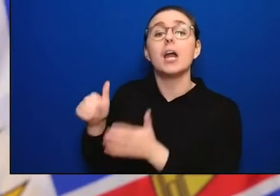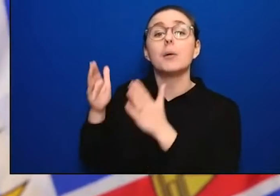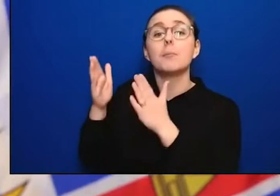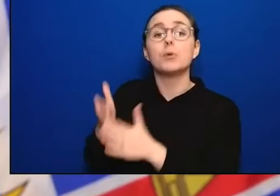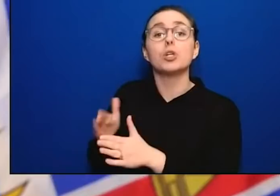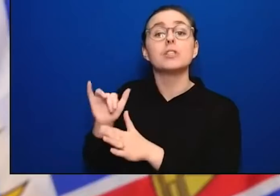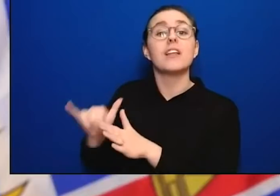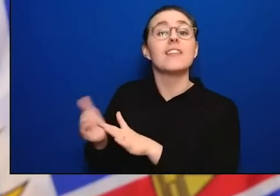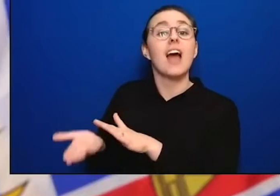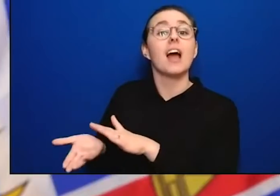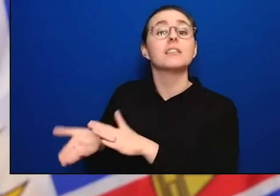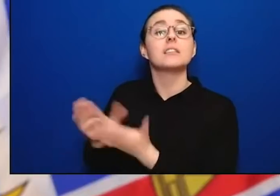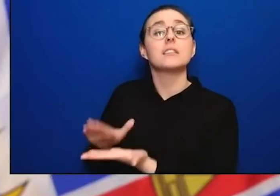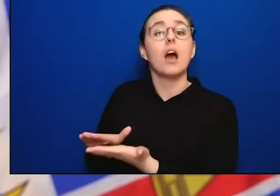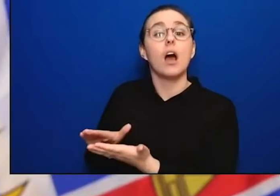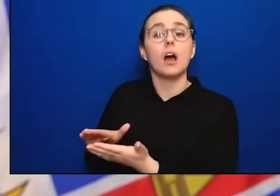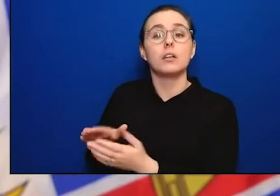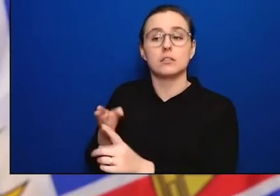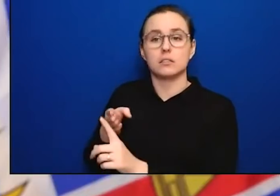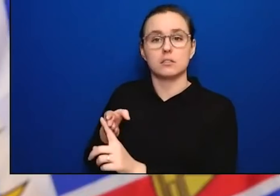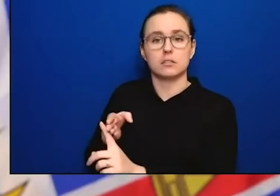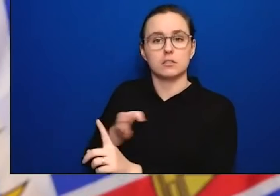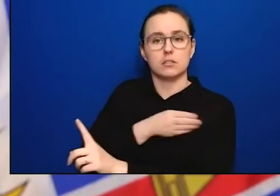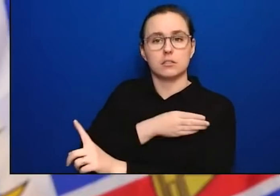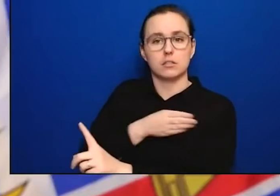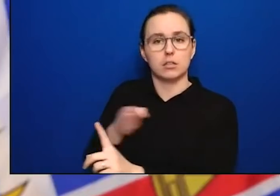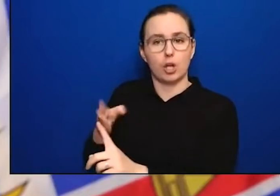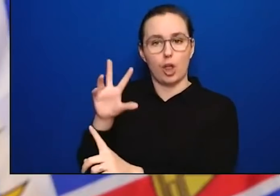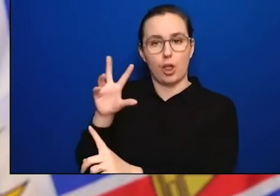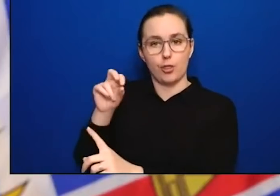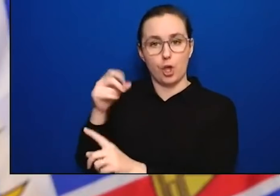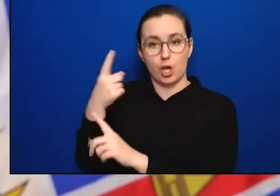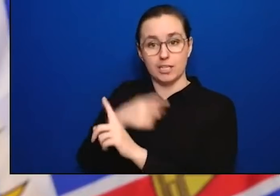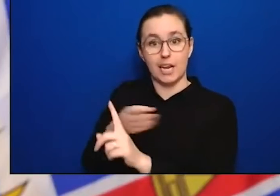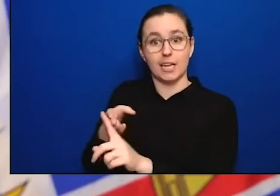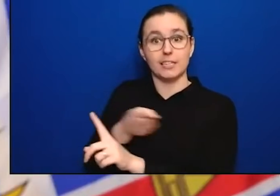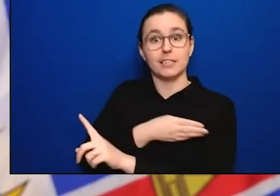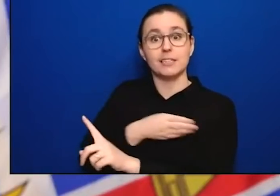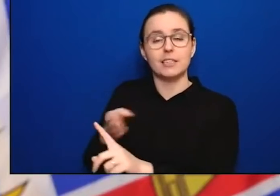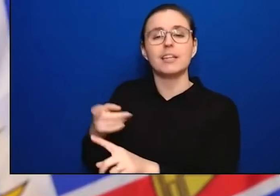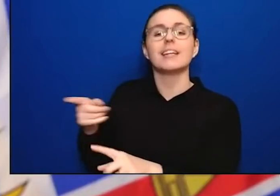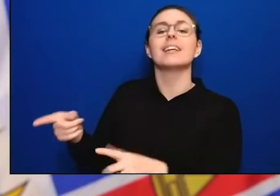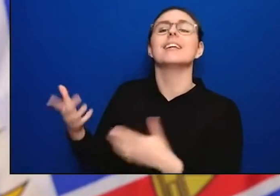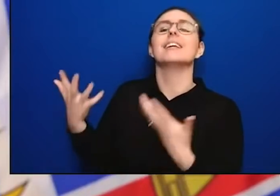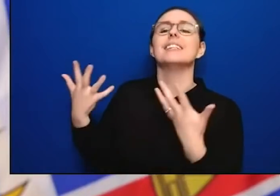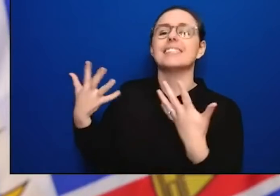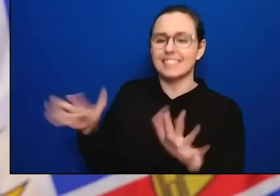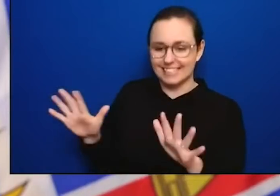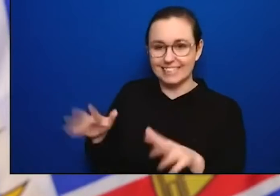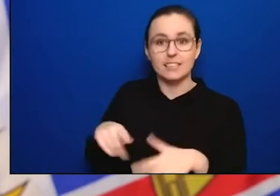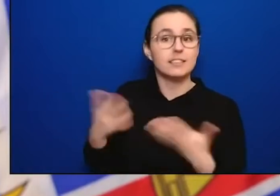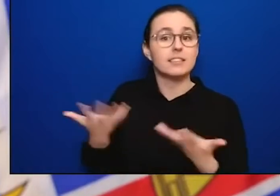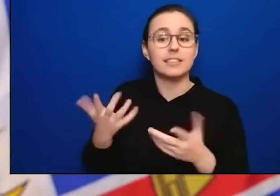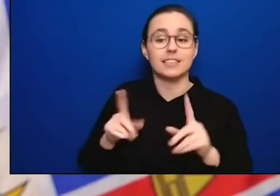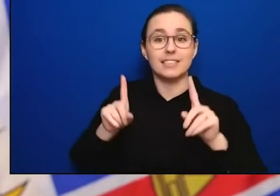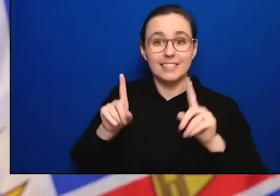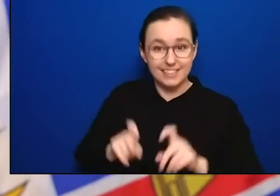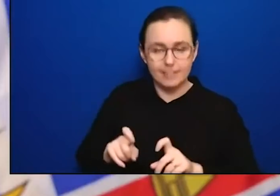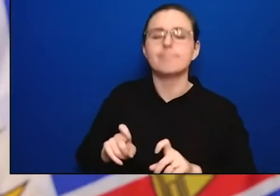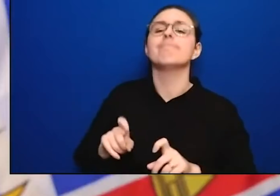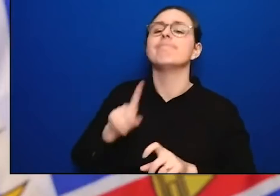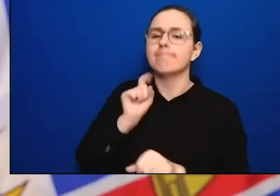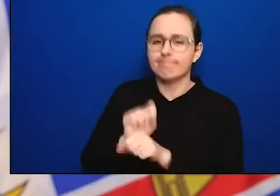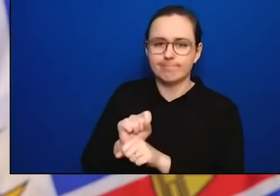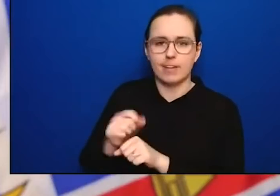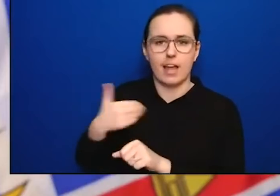dies within 30 days of their positive lab test in a long-term care outbreak. So, some people had very